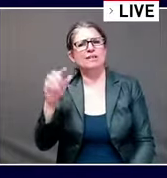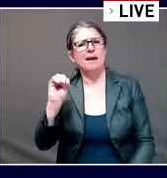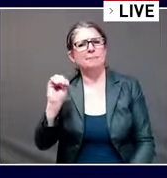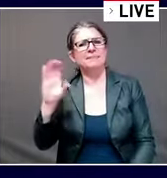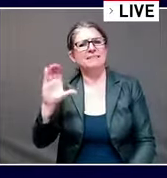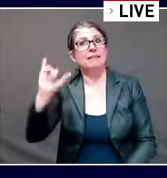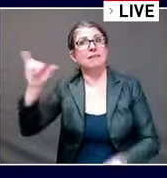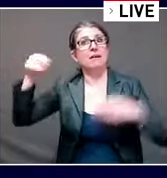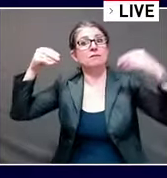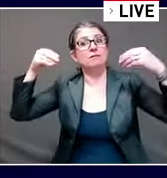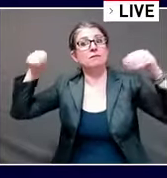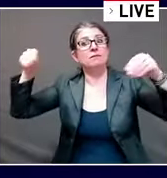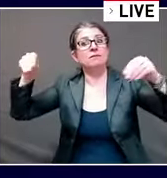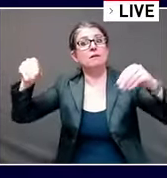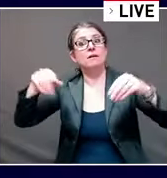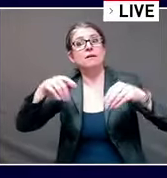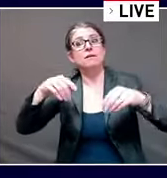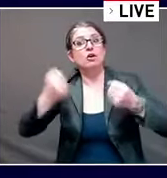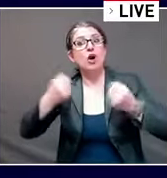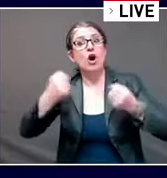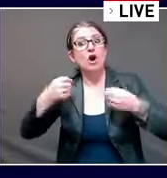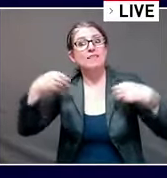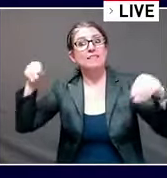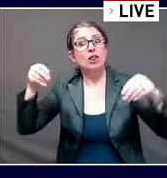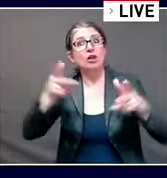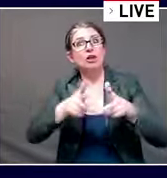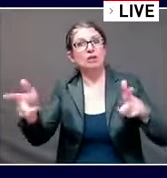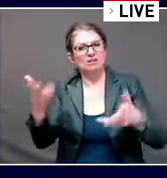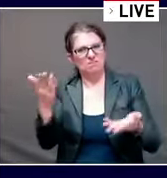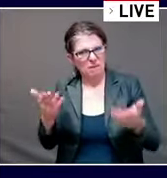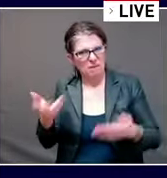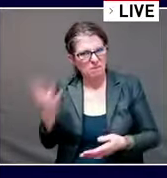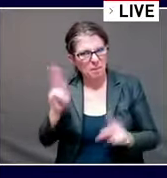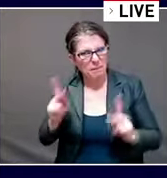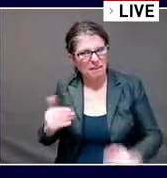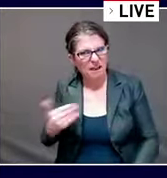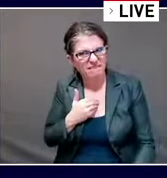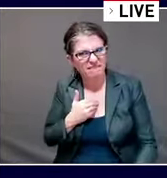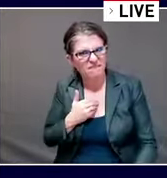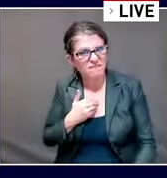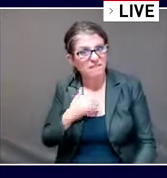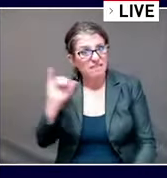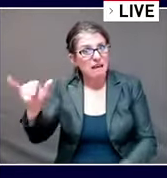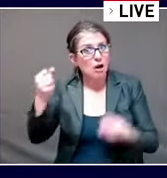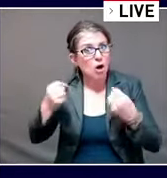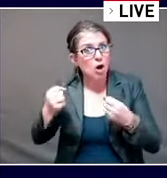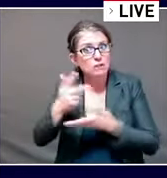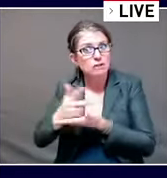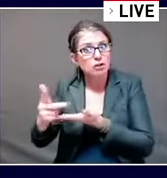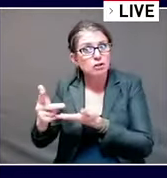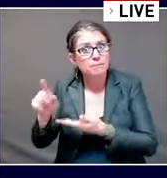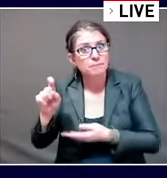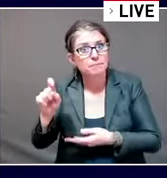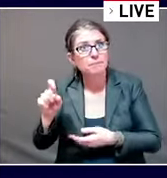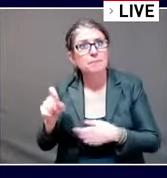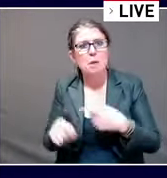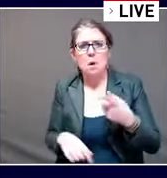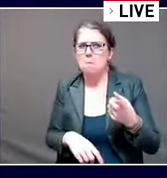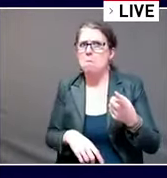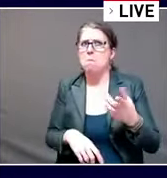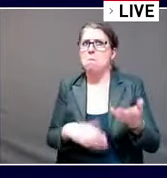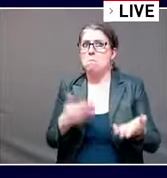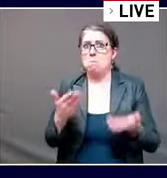of? It very well may be the case. Morgan, we're getting to the point where there are going to be cases everywhere. So it's